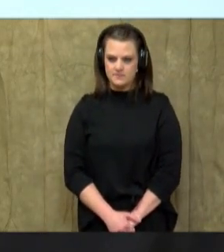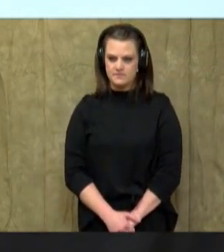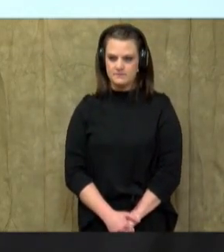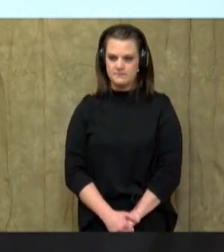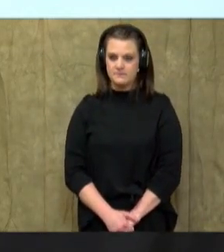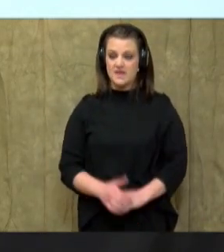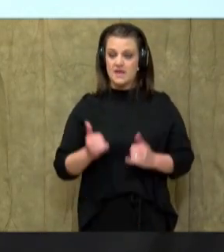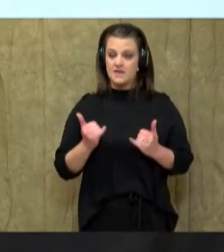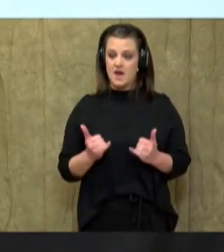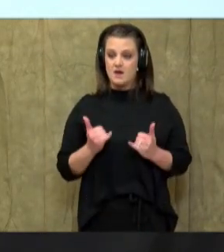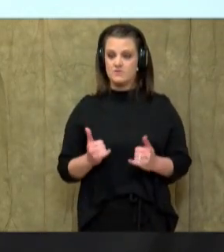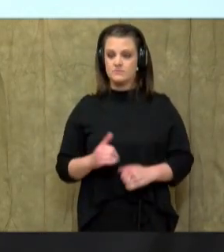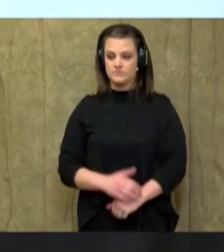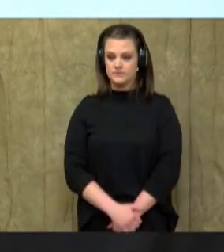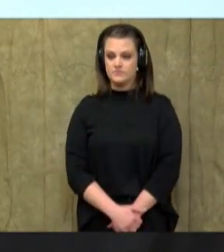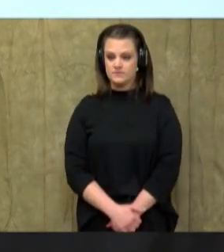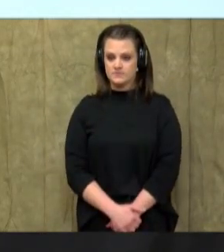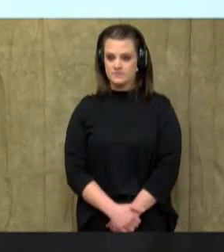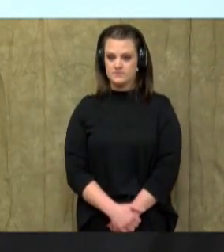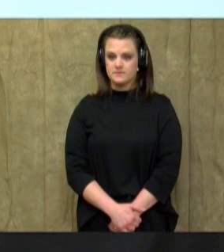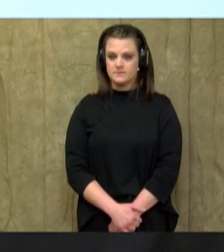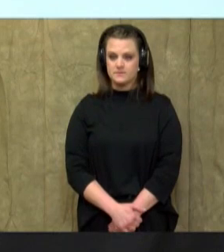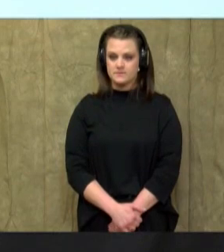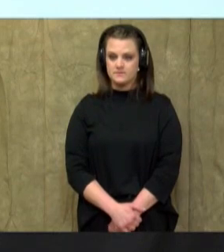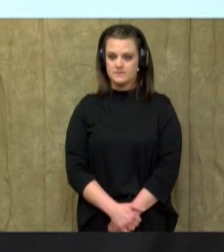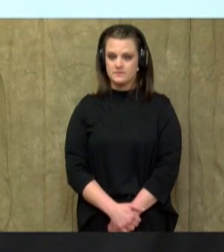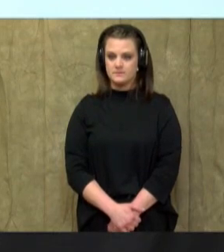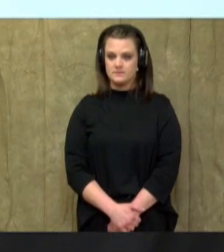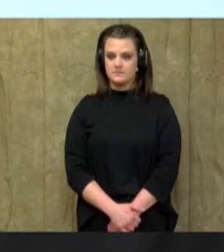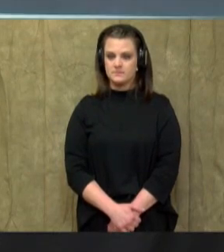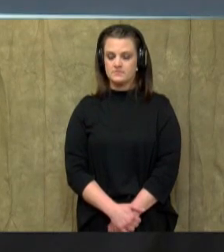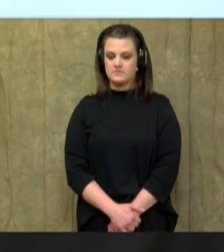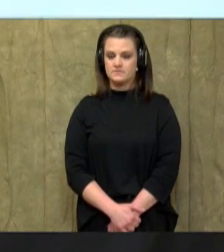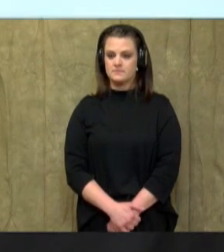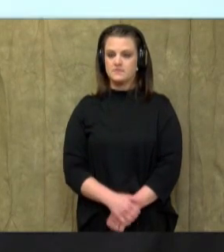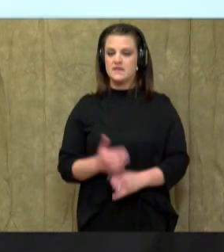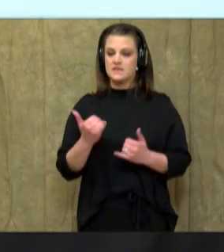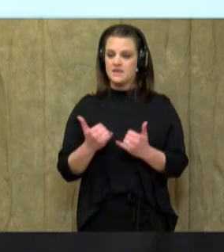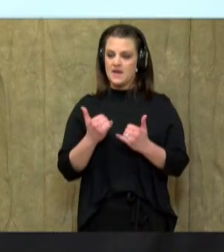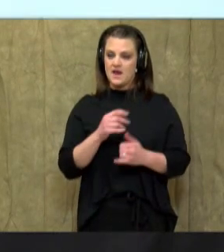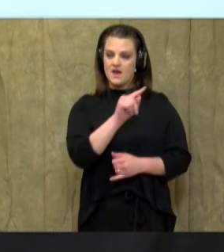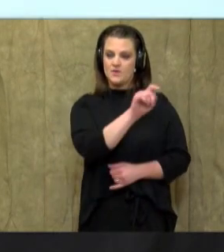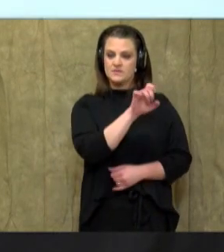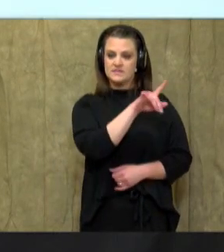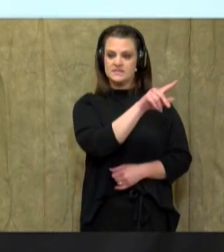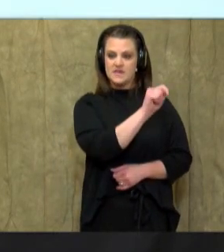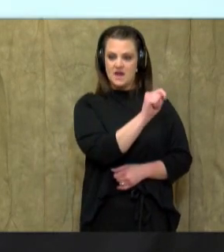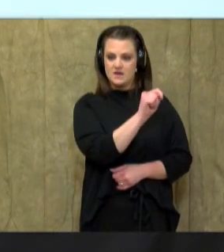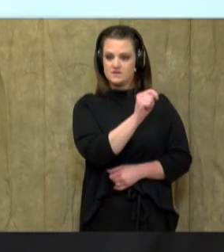Now we are going to move to a text,